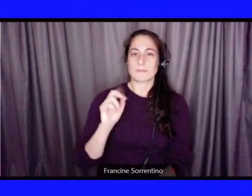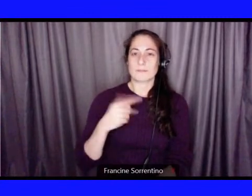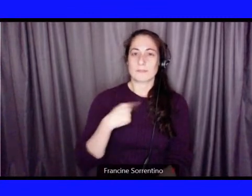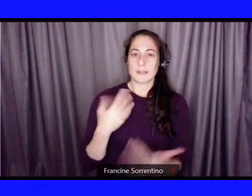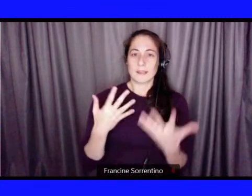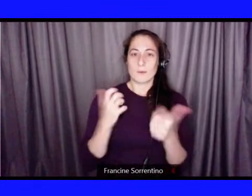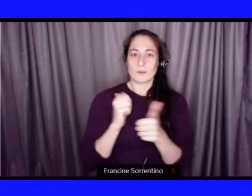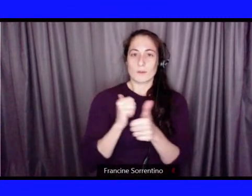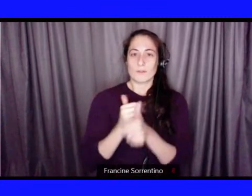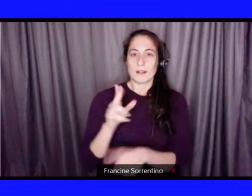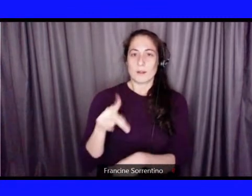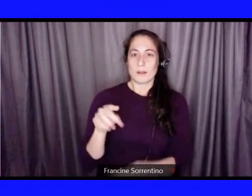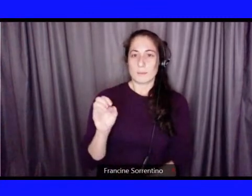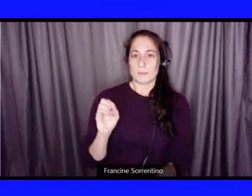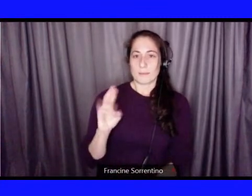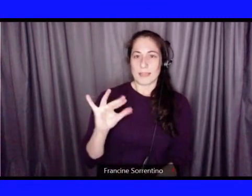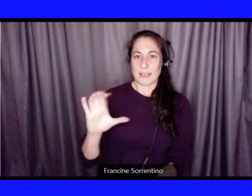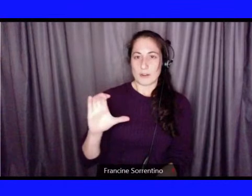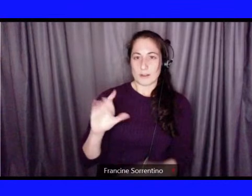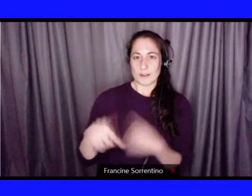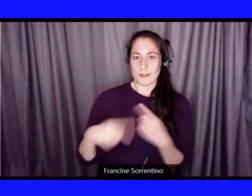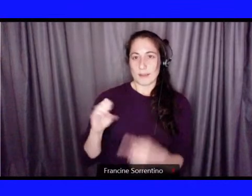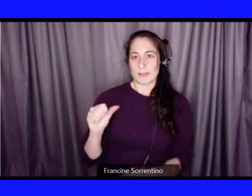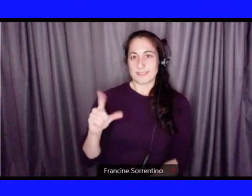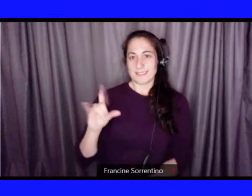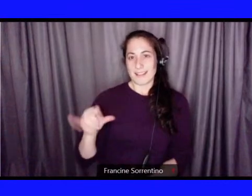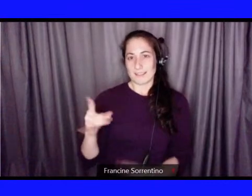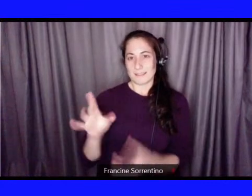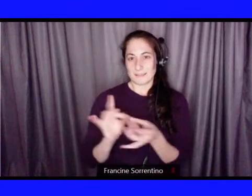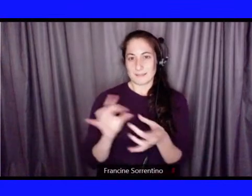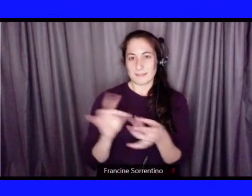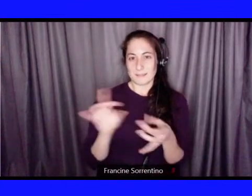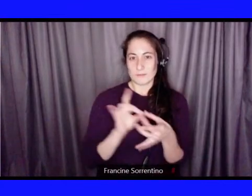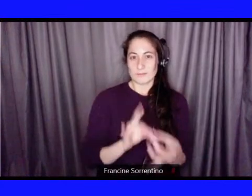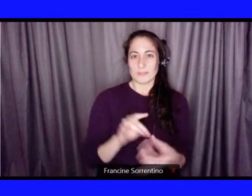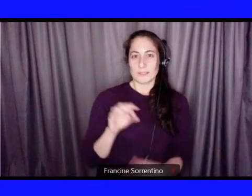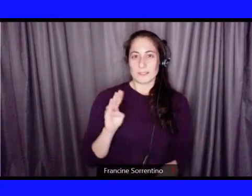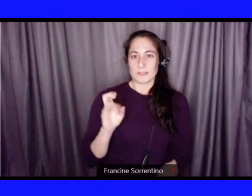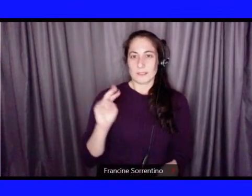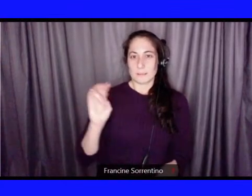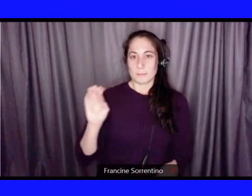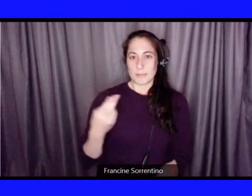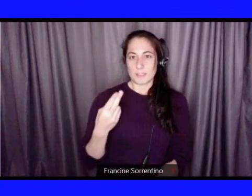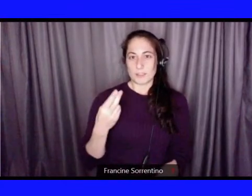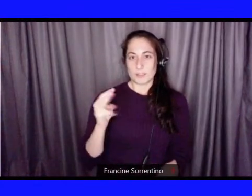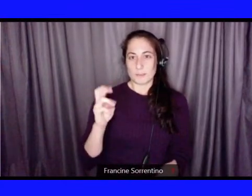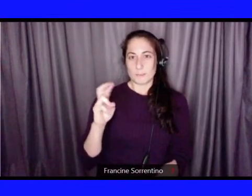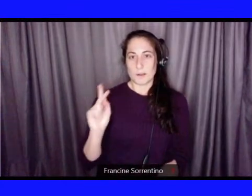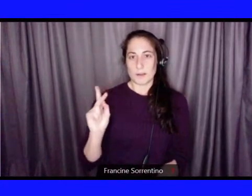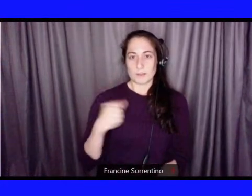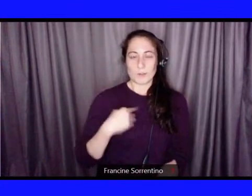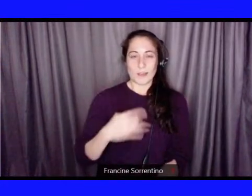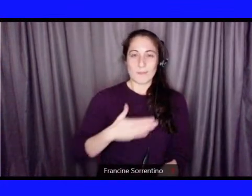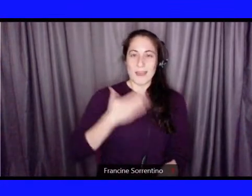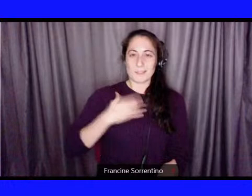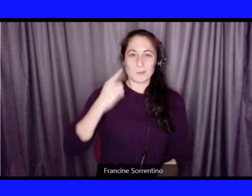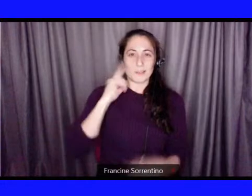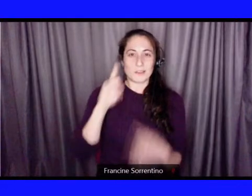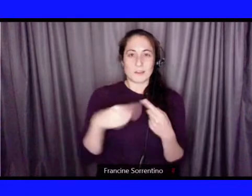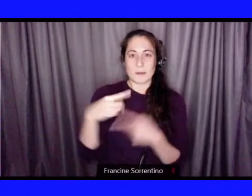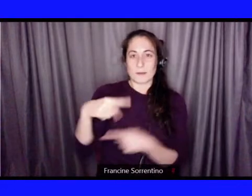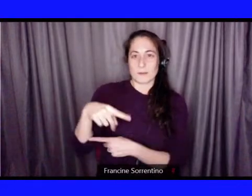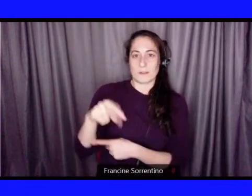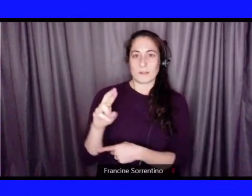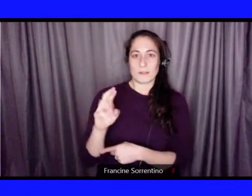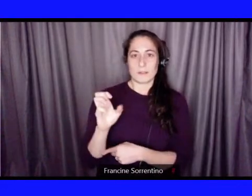like most of the system uses that tool, or how is that? I'm gonna have